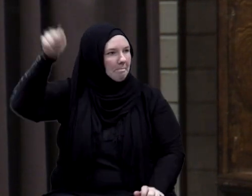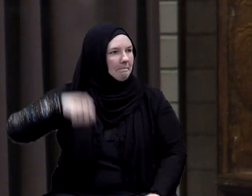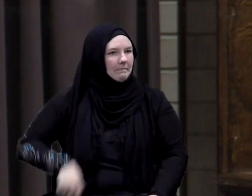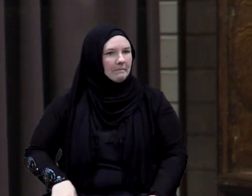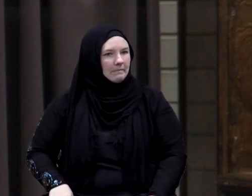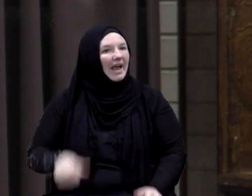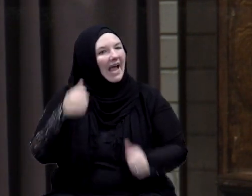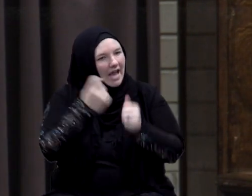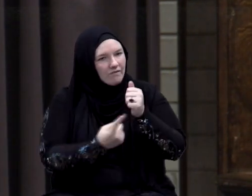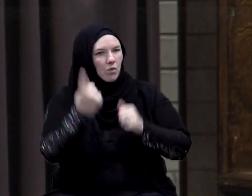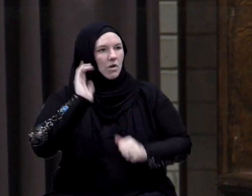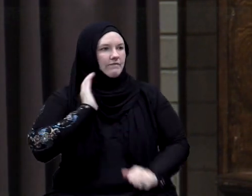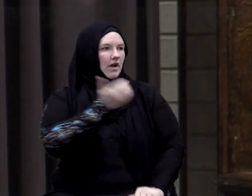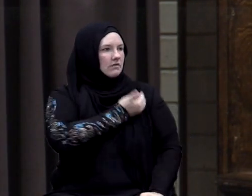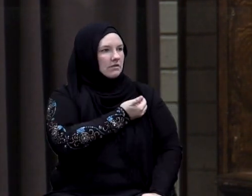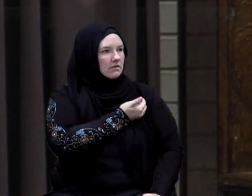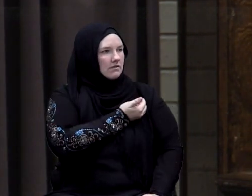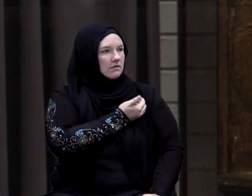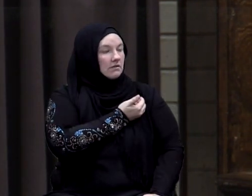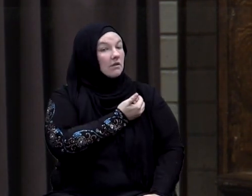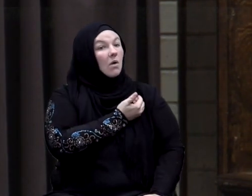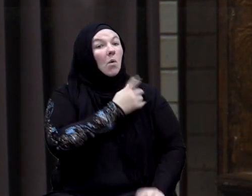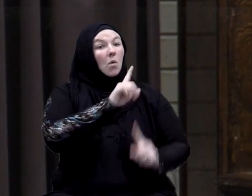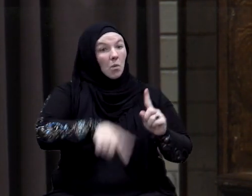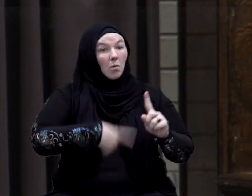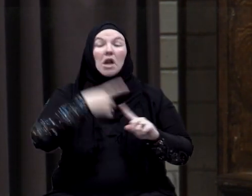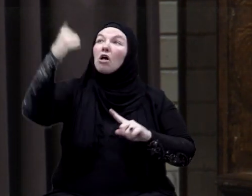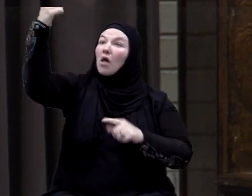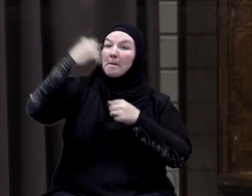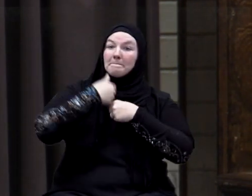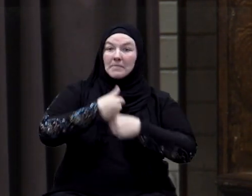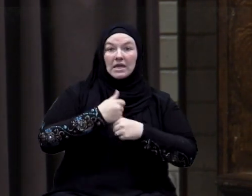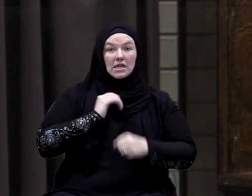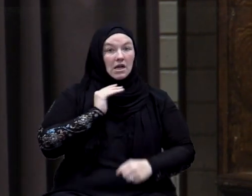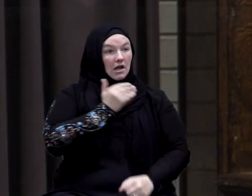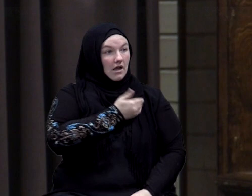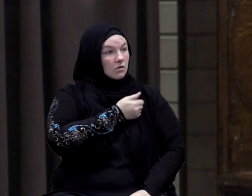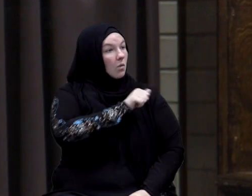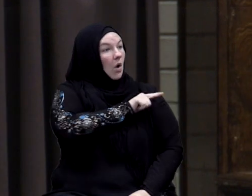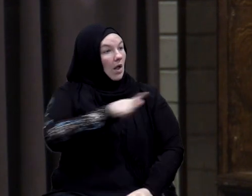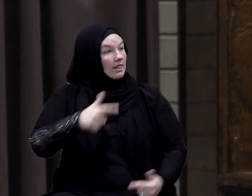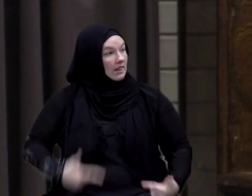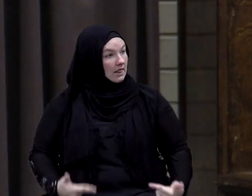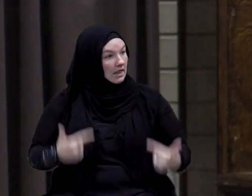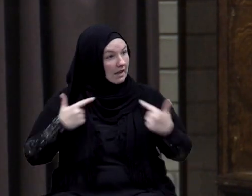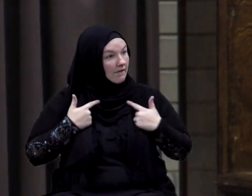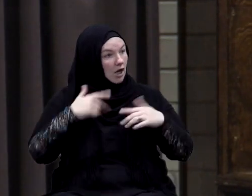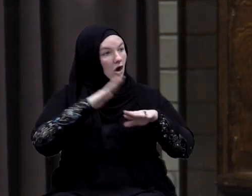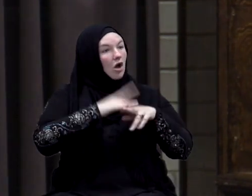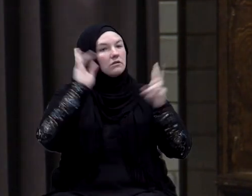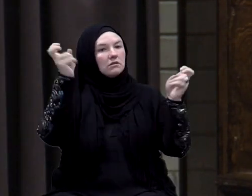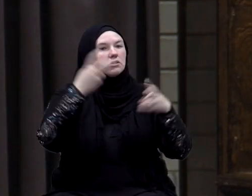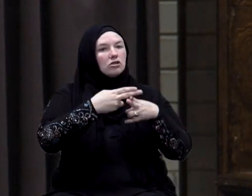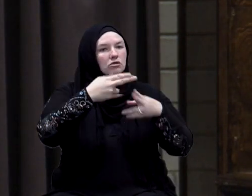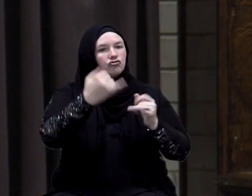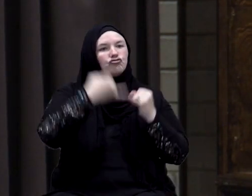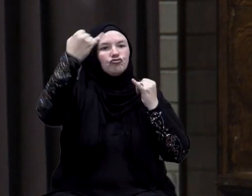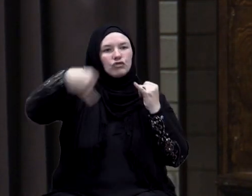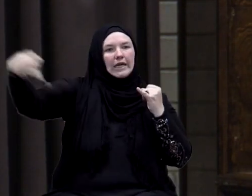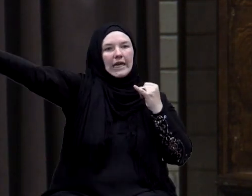one of us. Once we are created, we are all living on a string, a